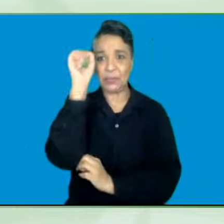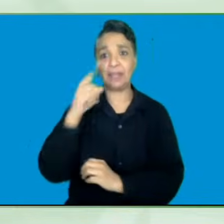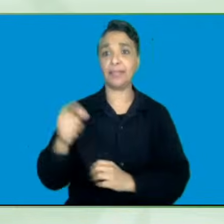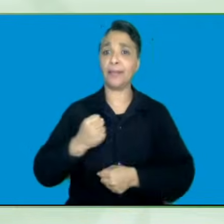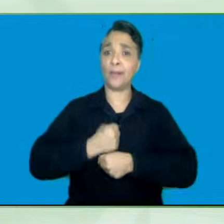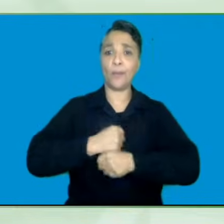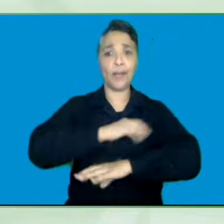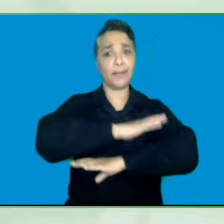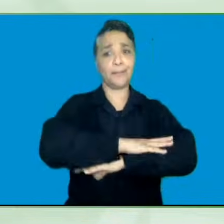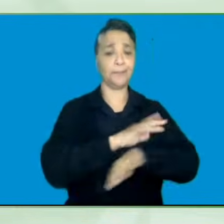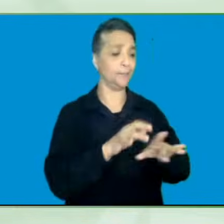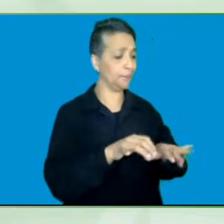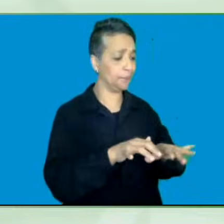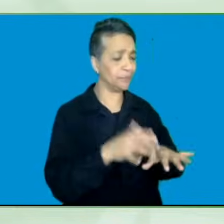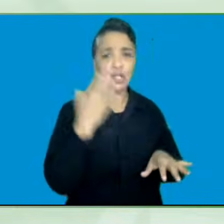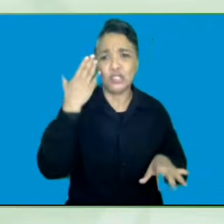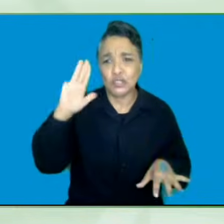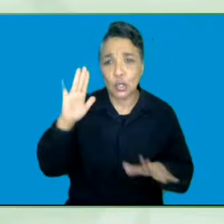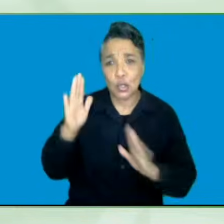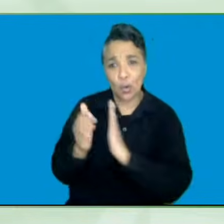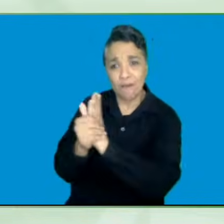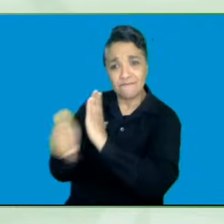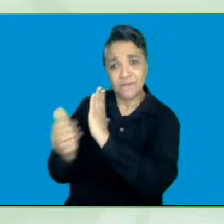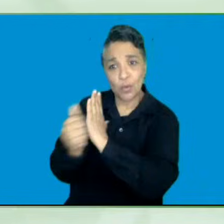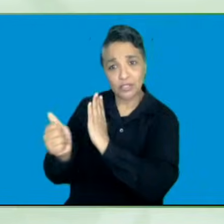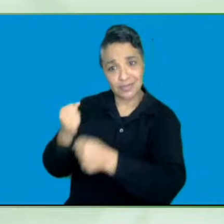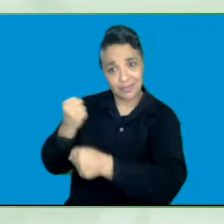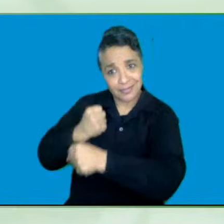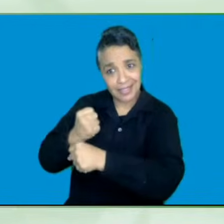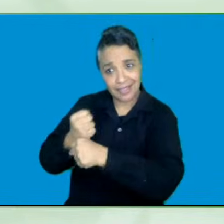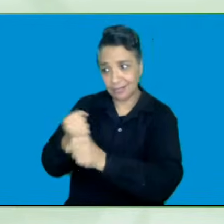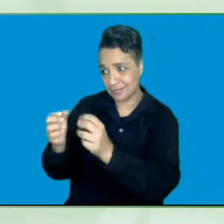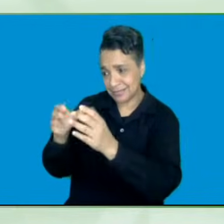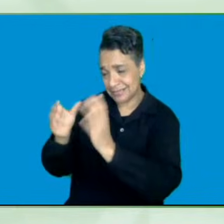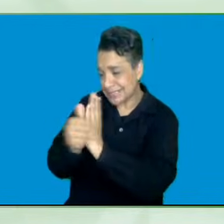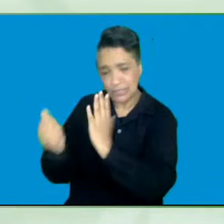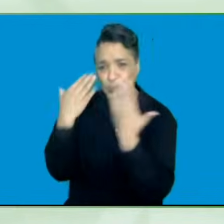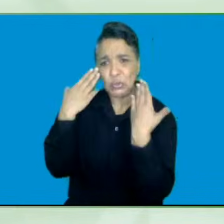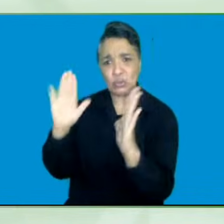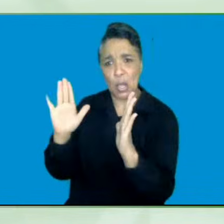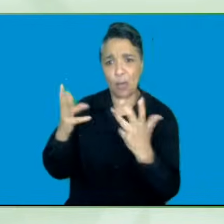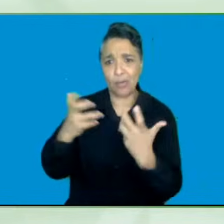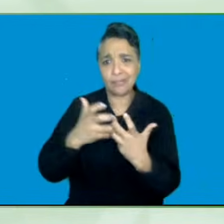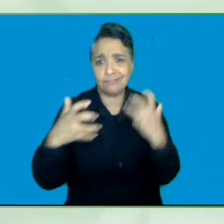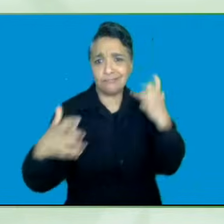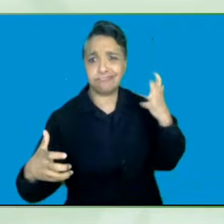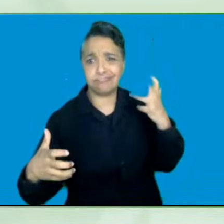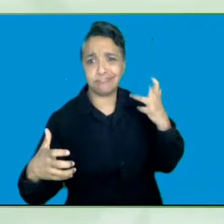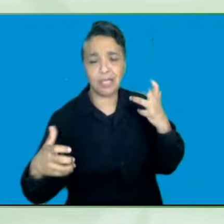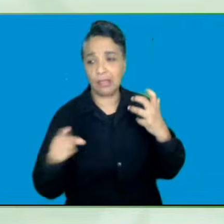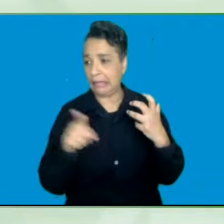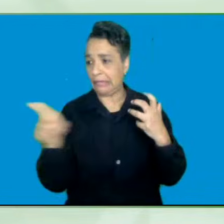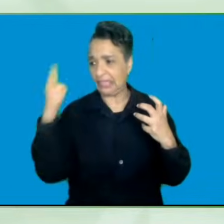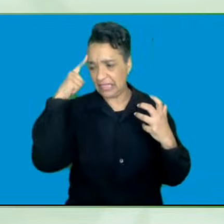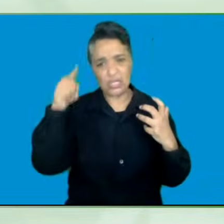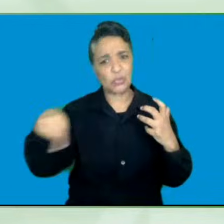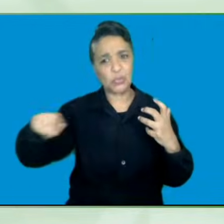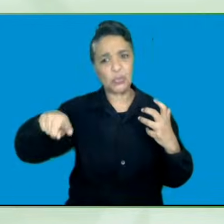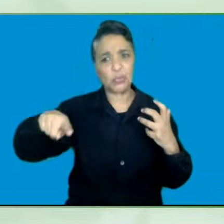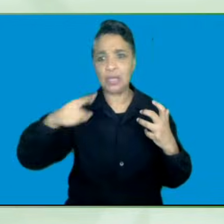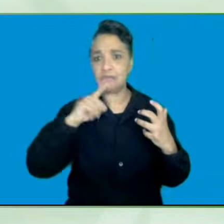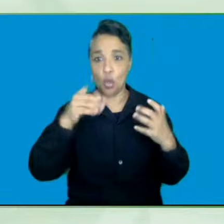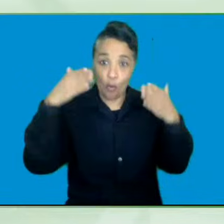and it can sometimes be challenging to think about the jobs that are not desk-based if you're in that type of